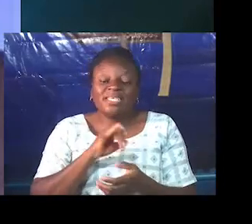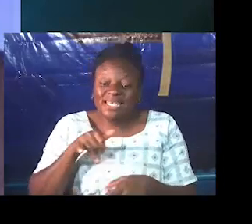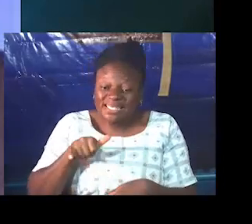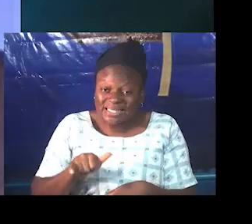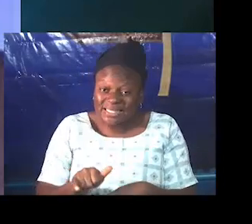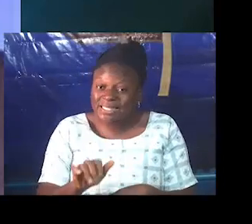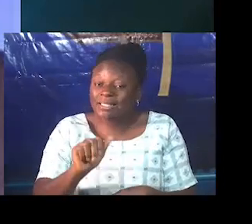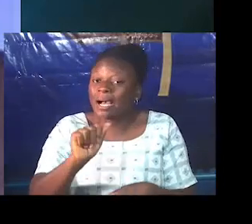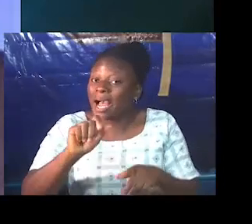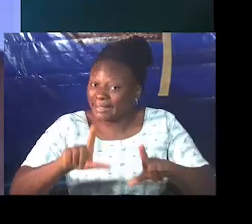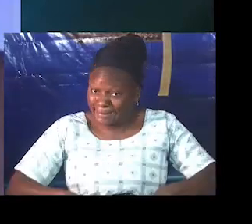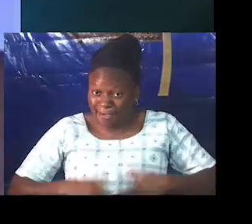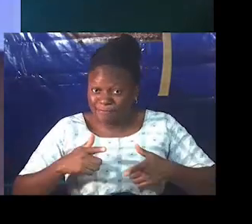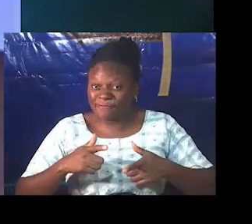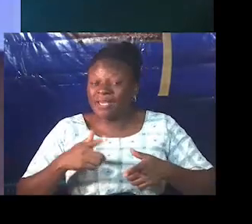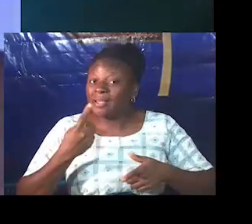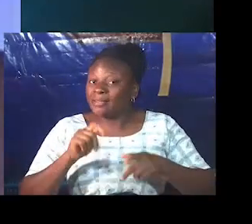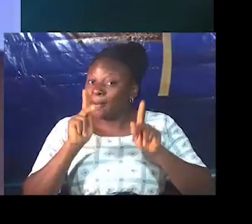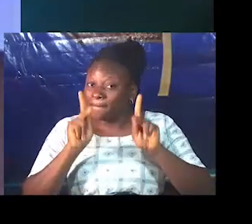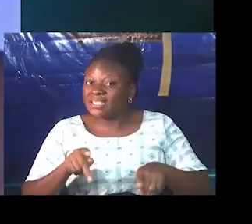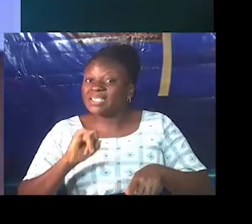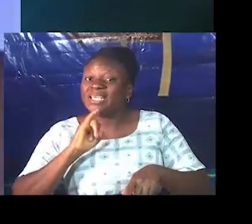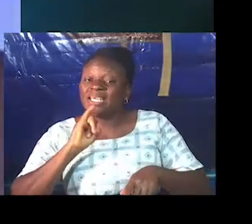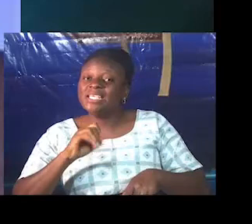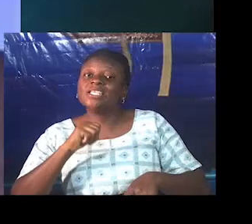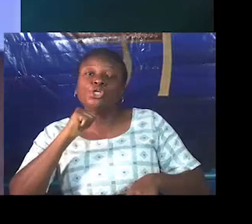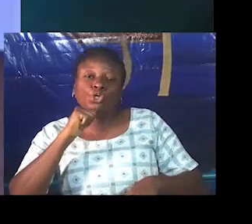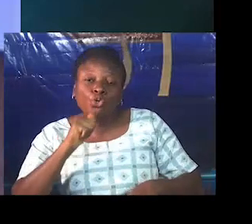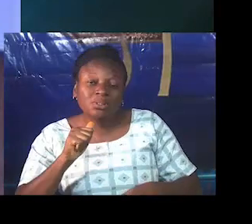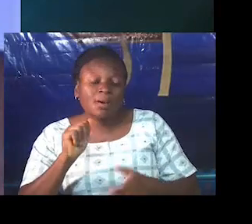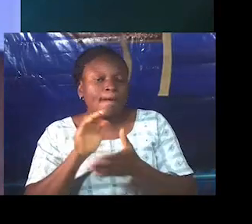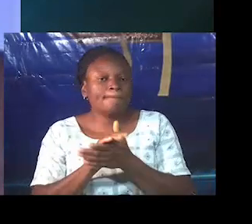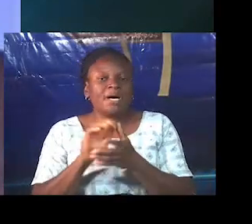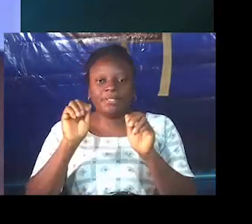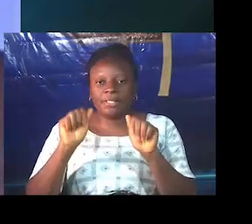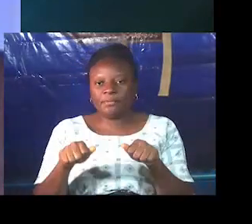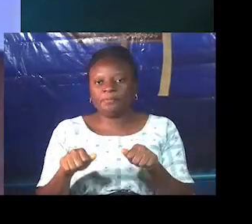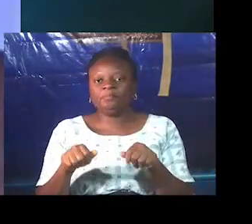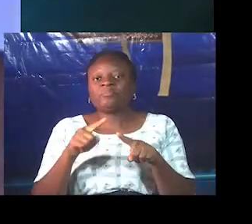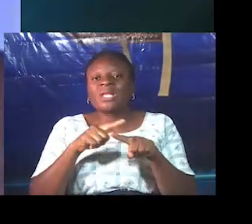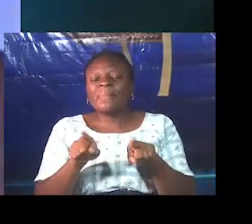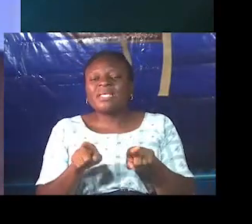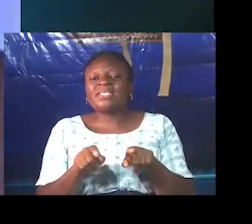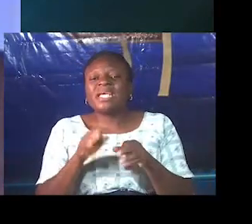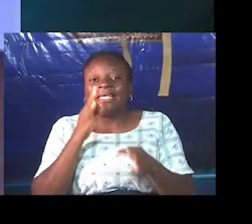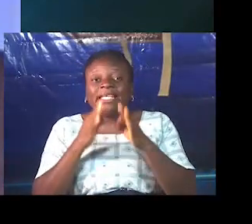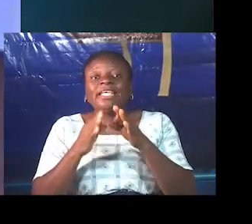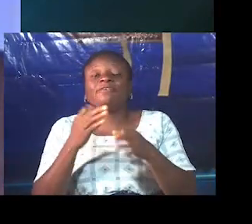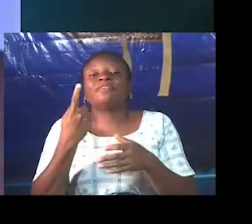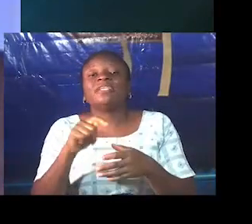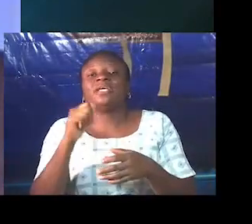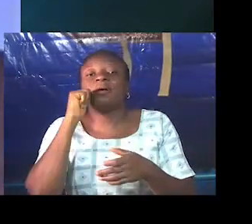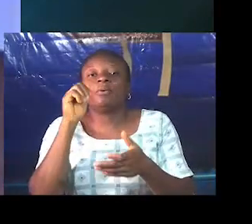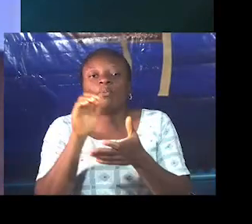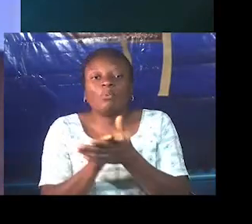Is not marriable. But if his wife died, he is free, because marriage is till